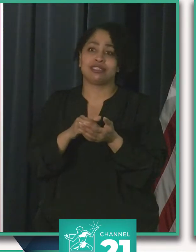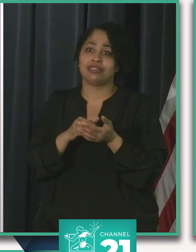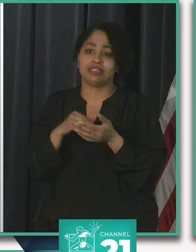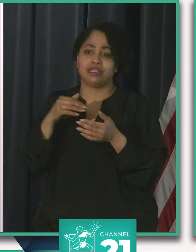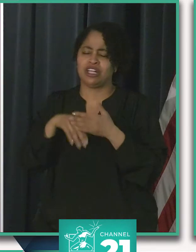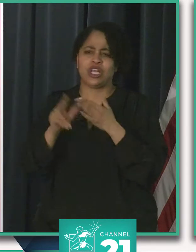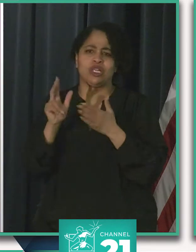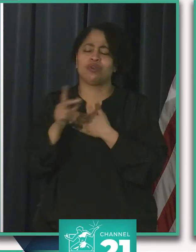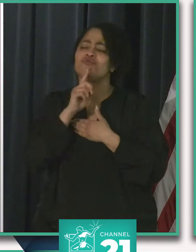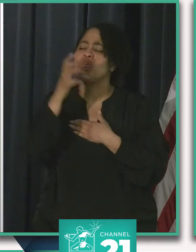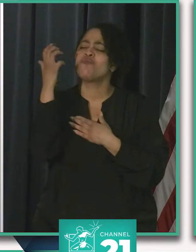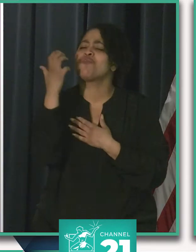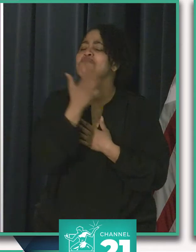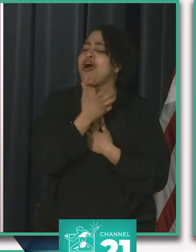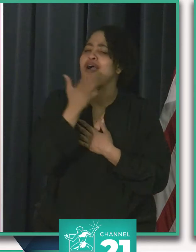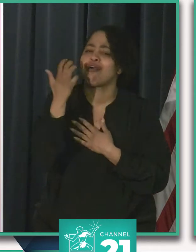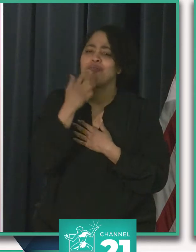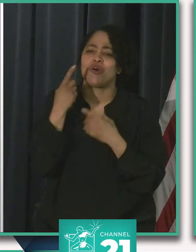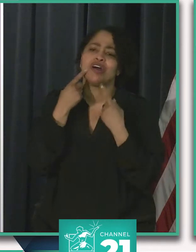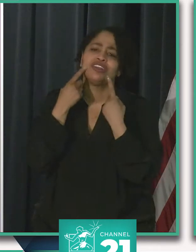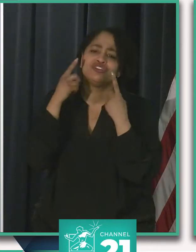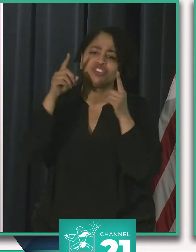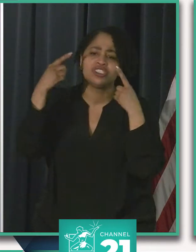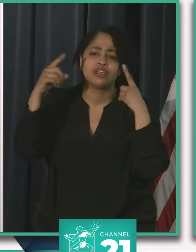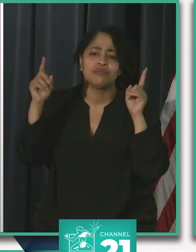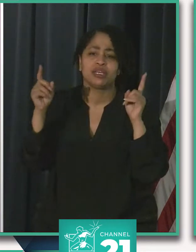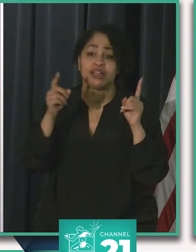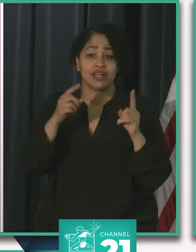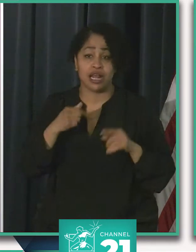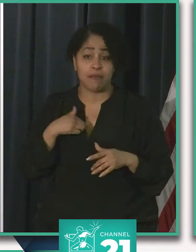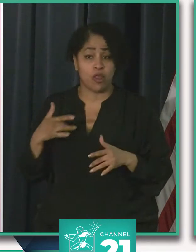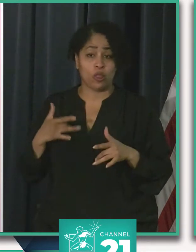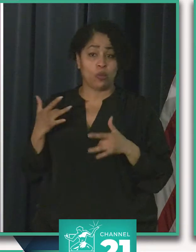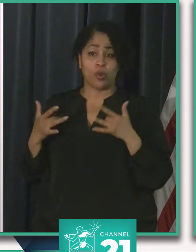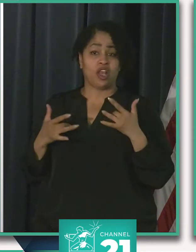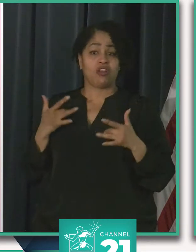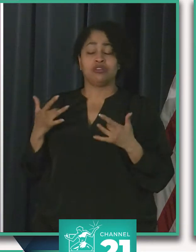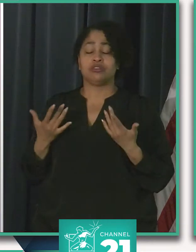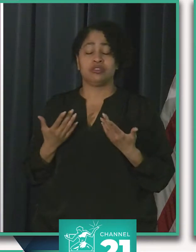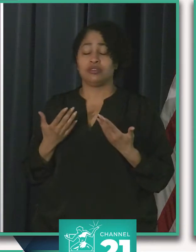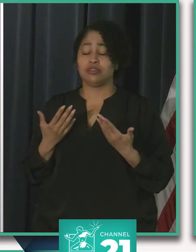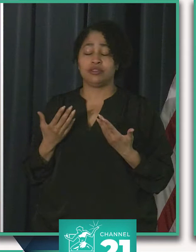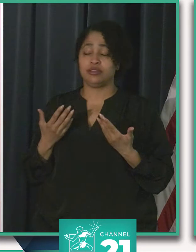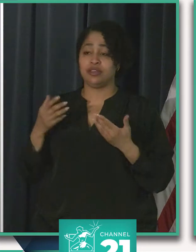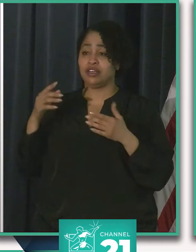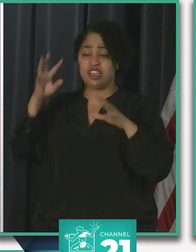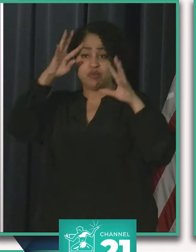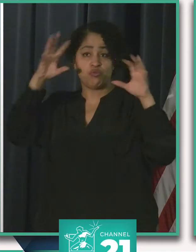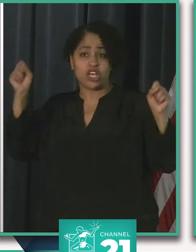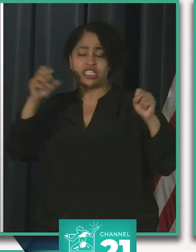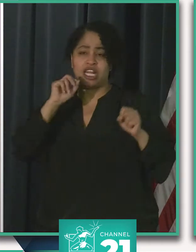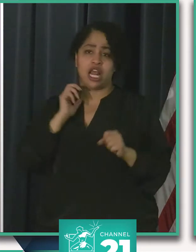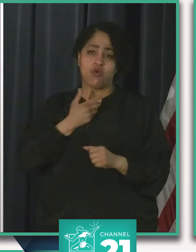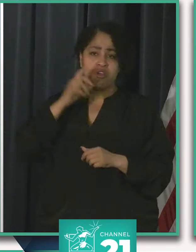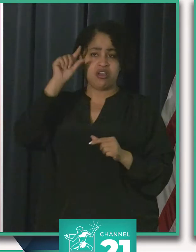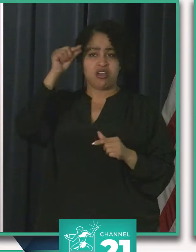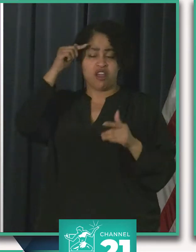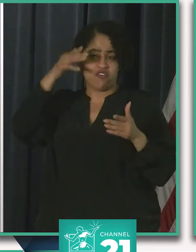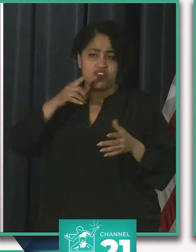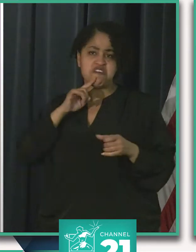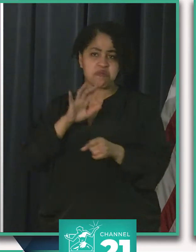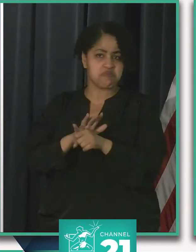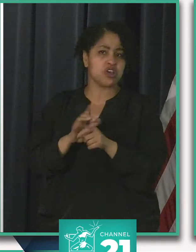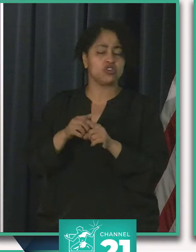is a remarkable achievement, and I'm just thrilled that the governor and the president made a commitment here